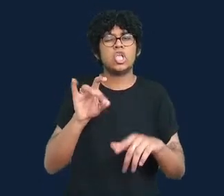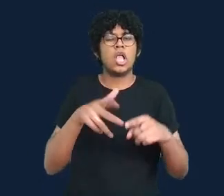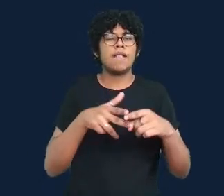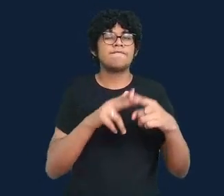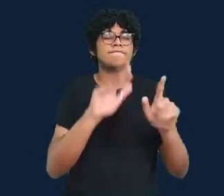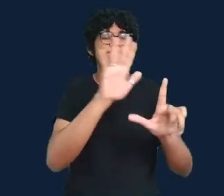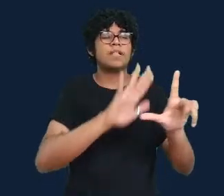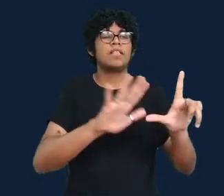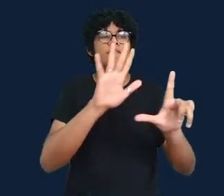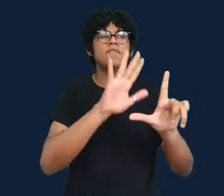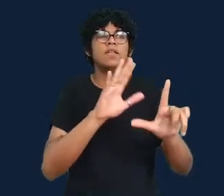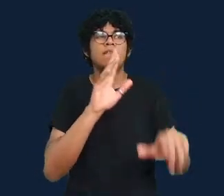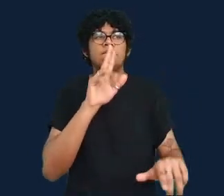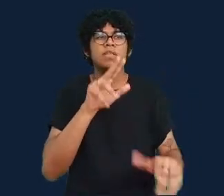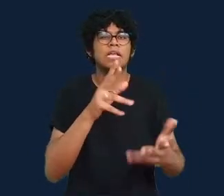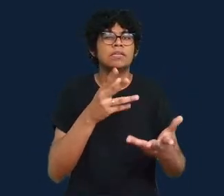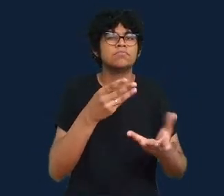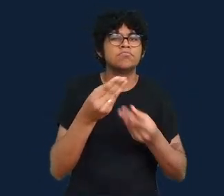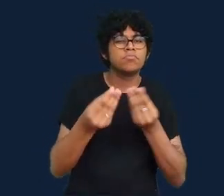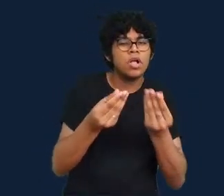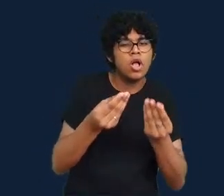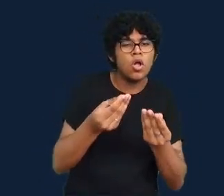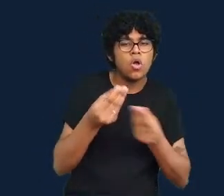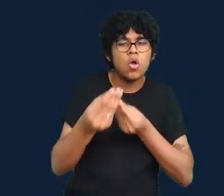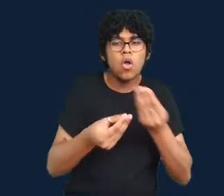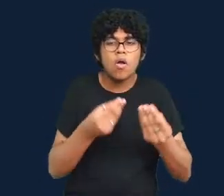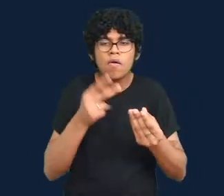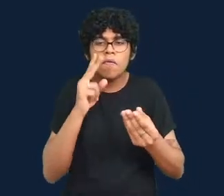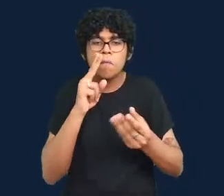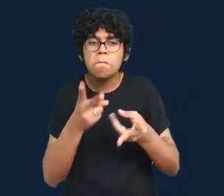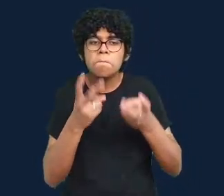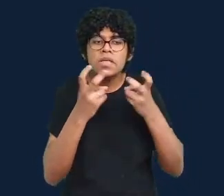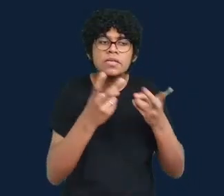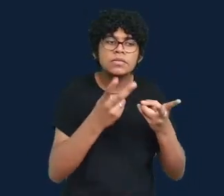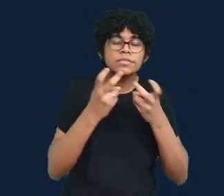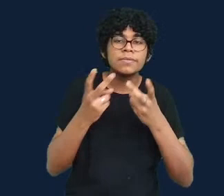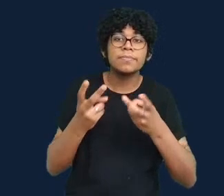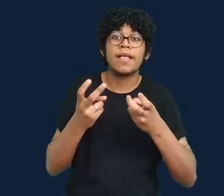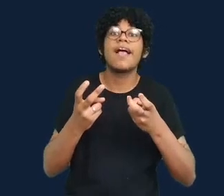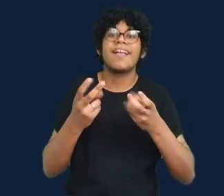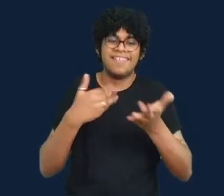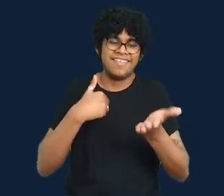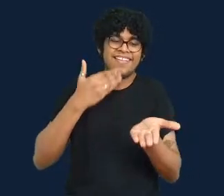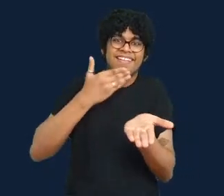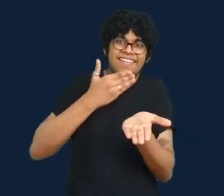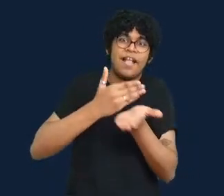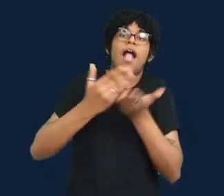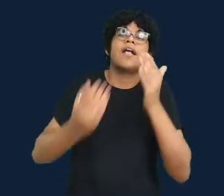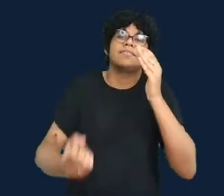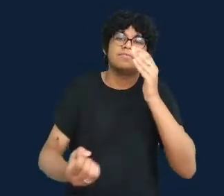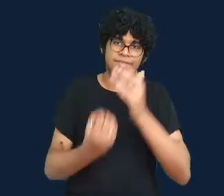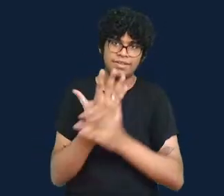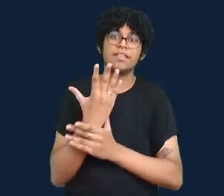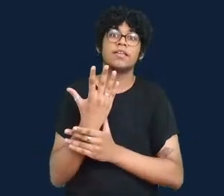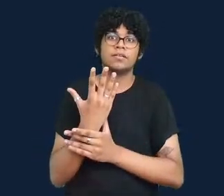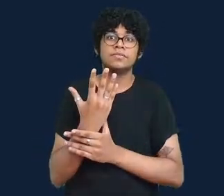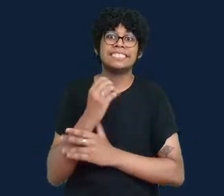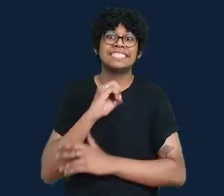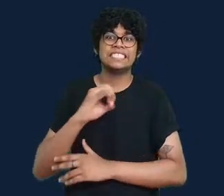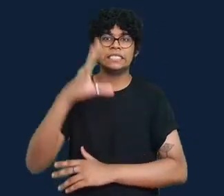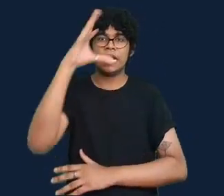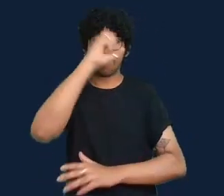started creating. And if you learn how to code, you can create and merge